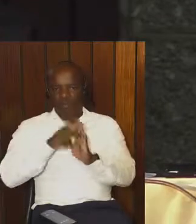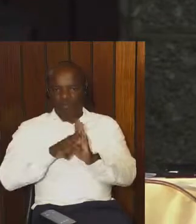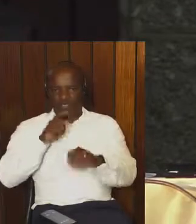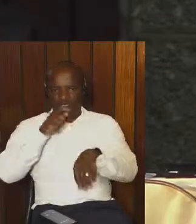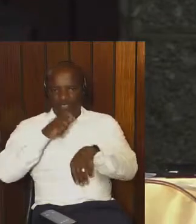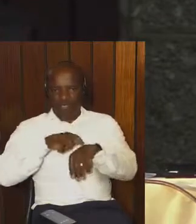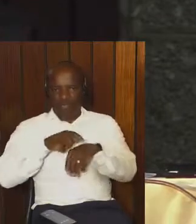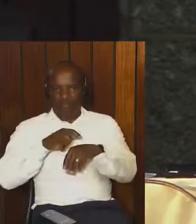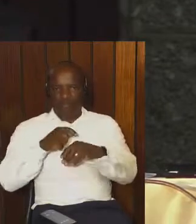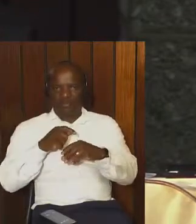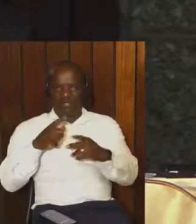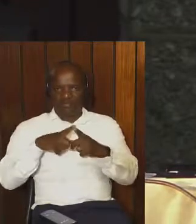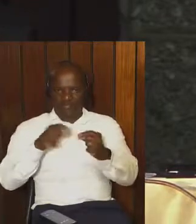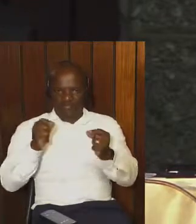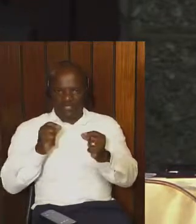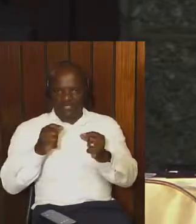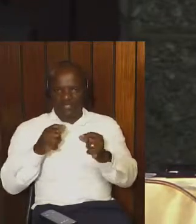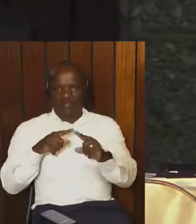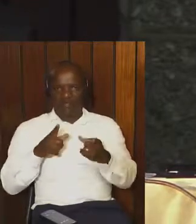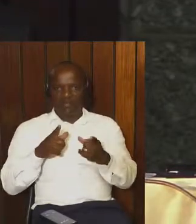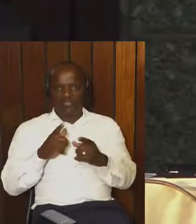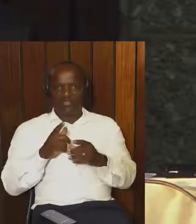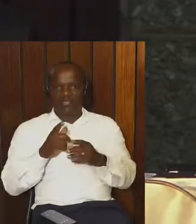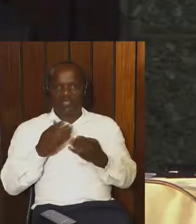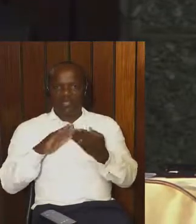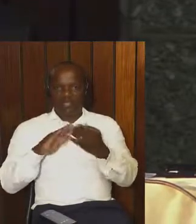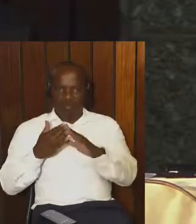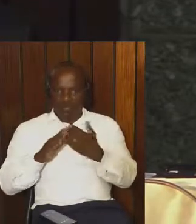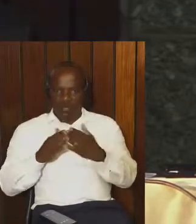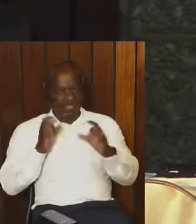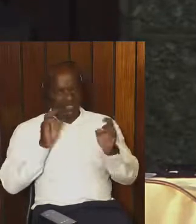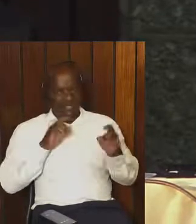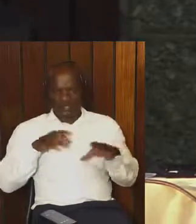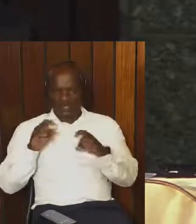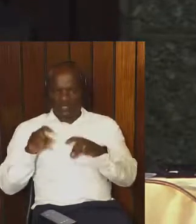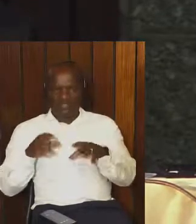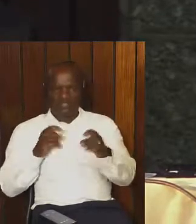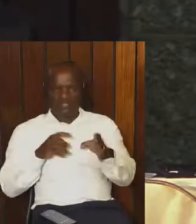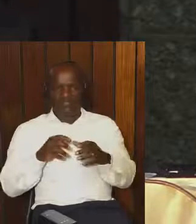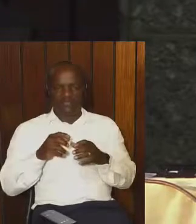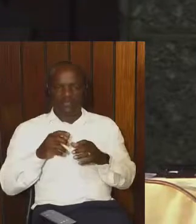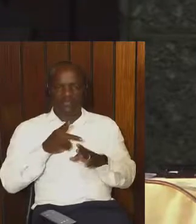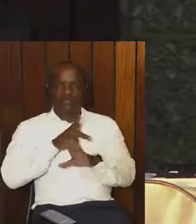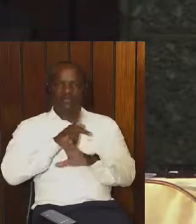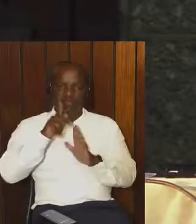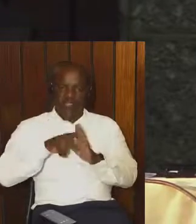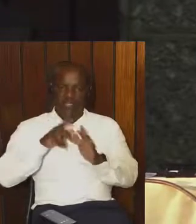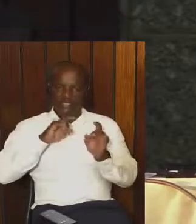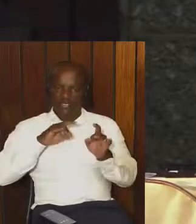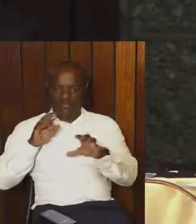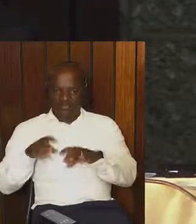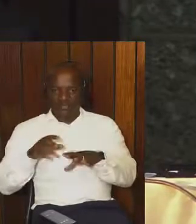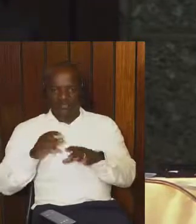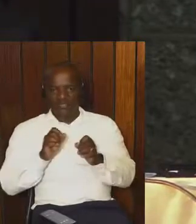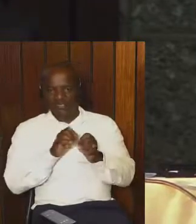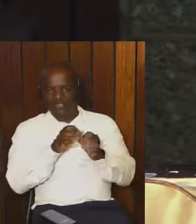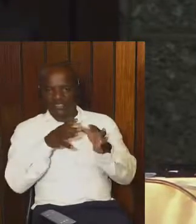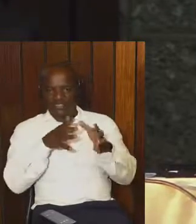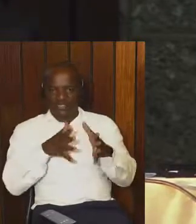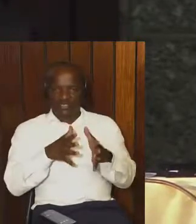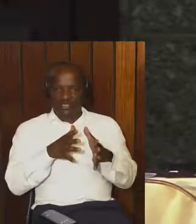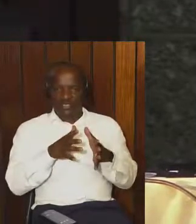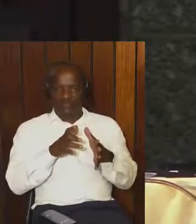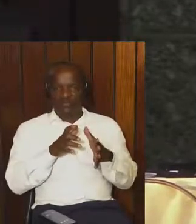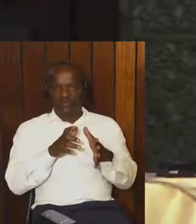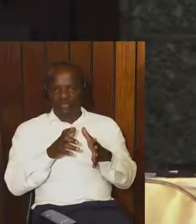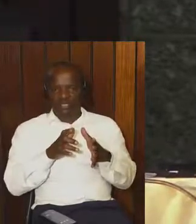not only the project that suffers, but the community that suffers as well. So I think it's important, Chairperson, the members are raising very